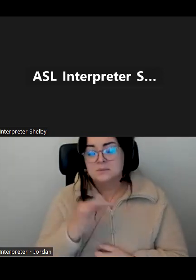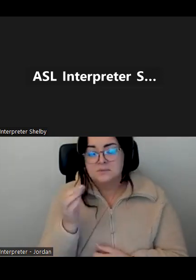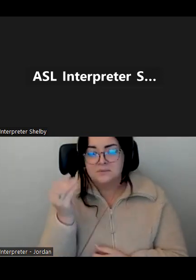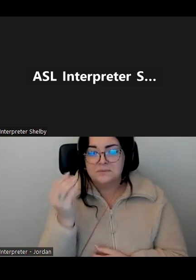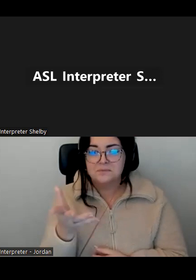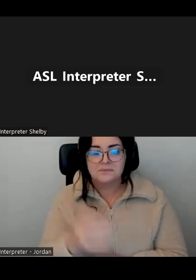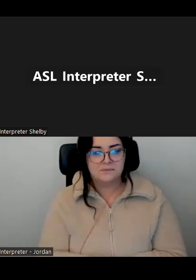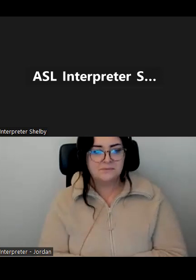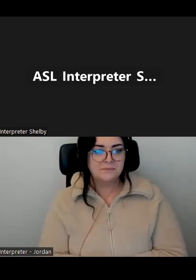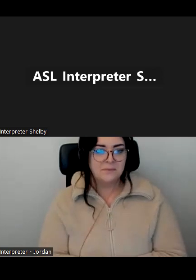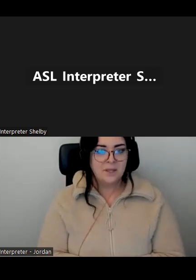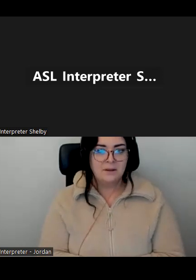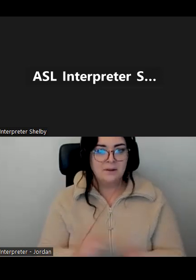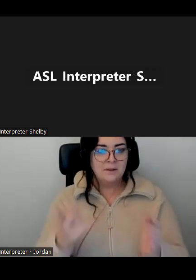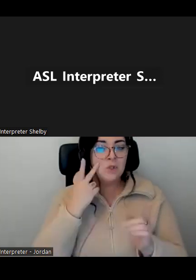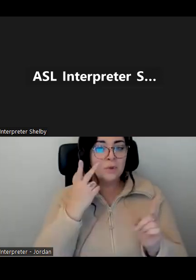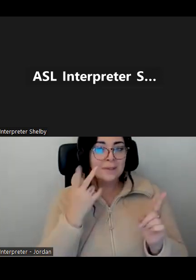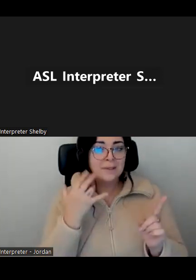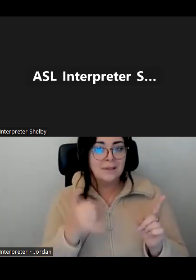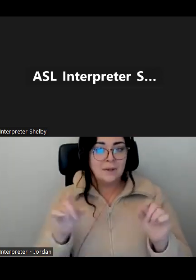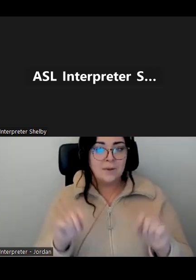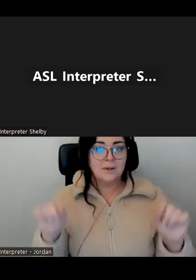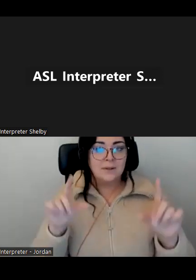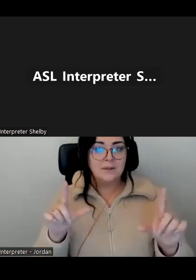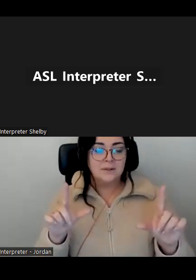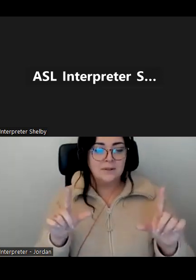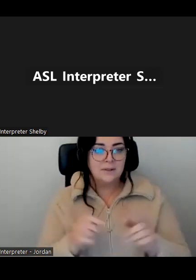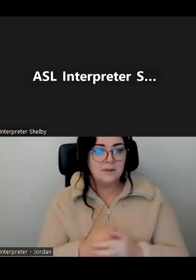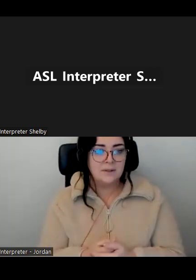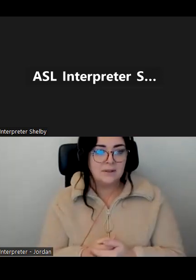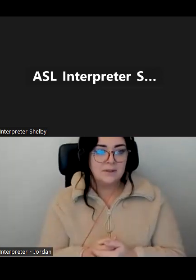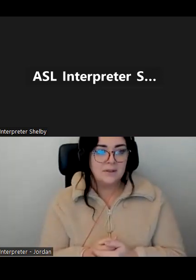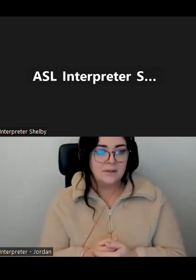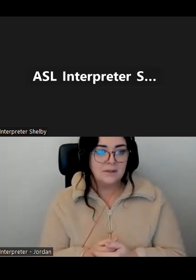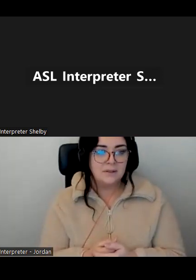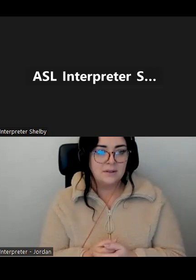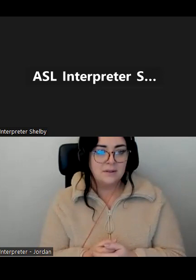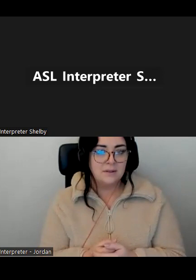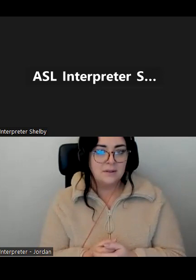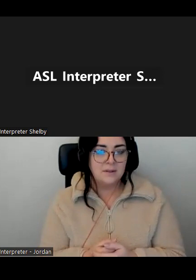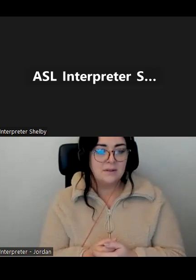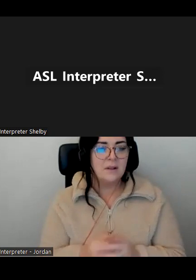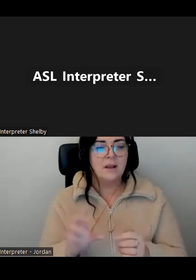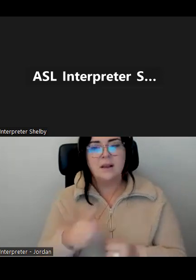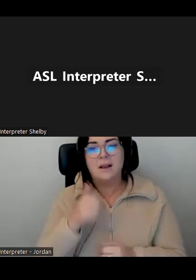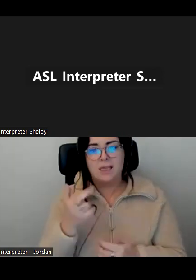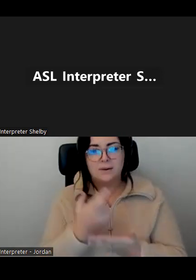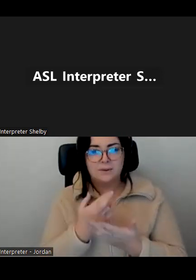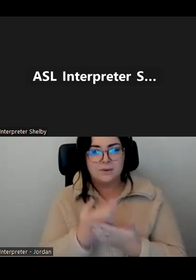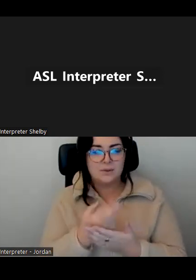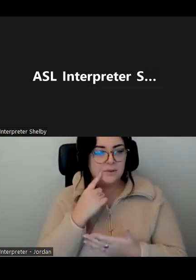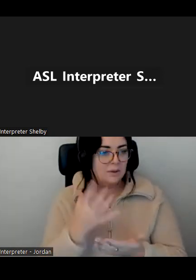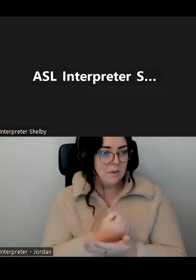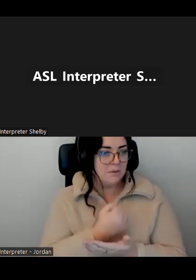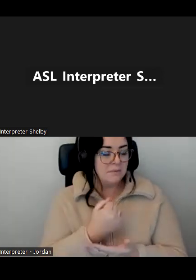there. On the screen itself, we have some other resources that you